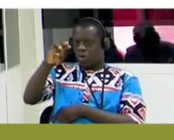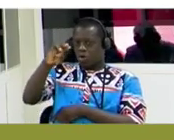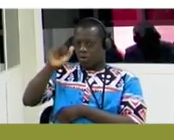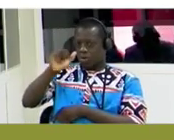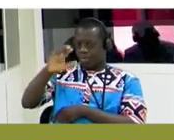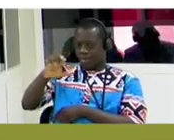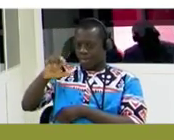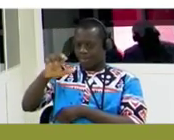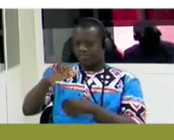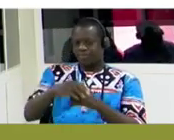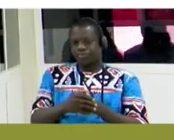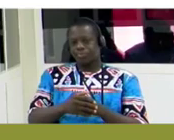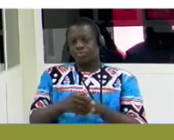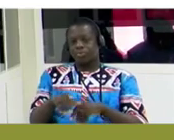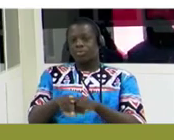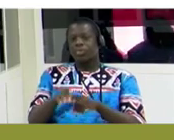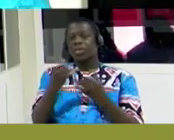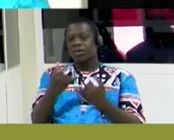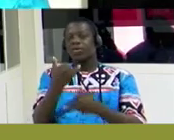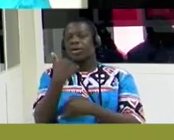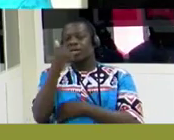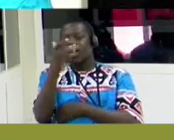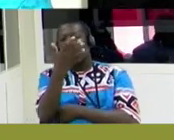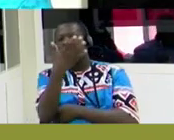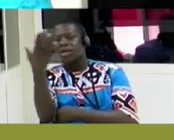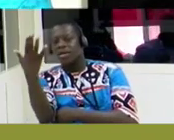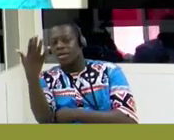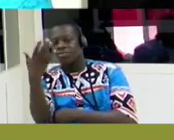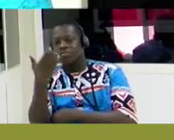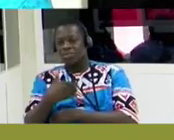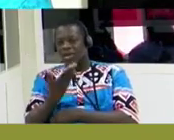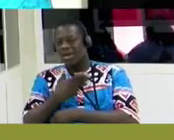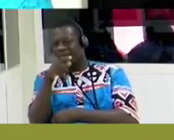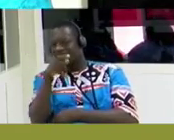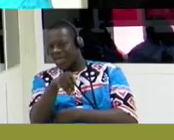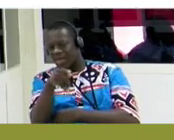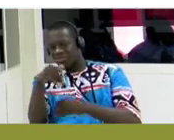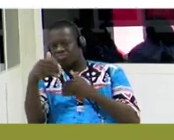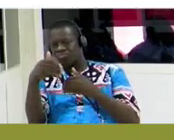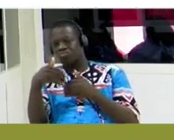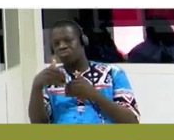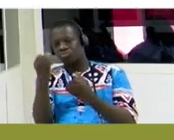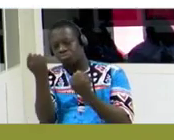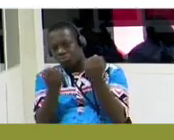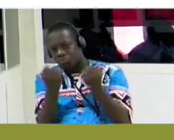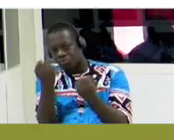And how many of you were in the vehicle in total? I think we were